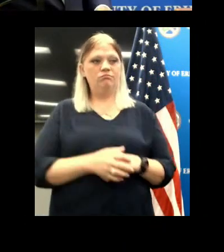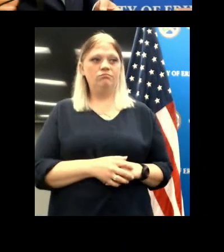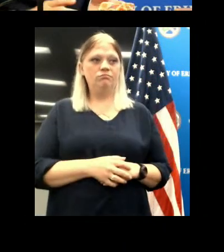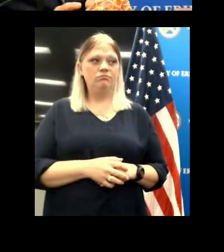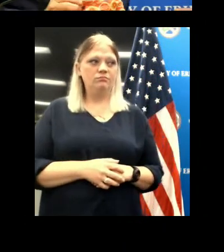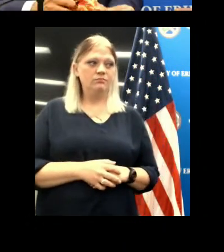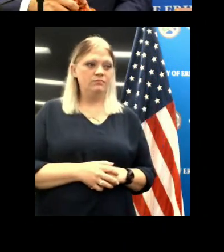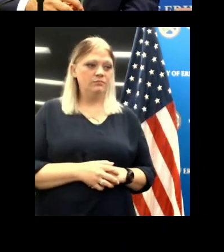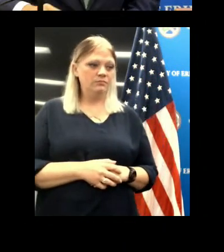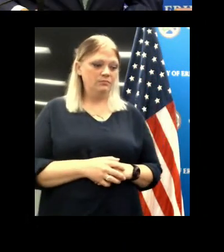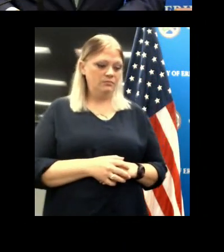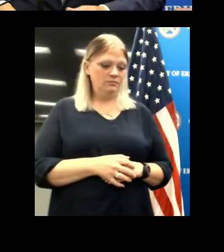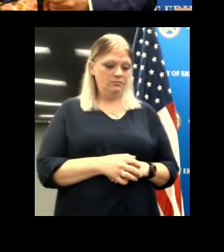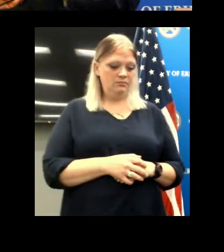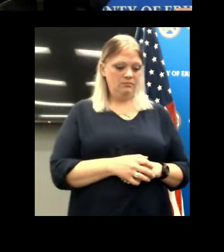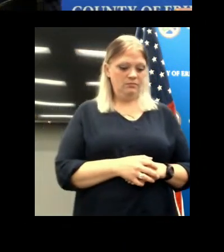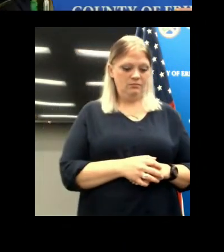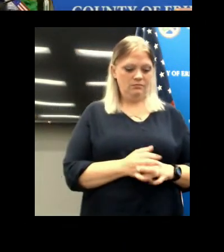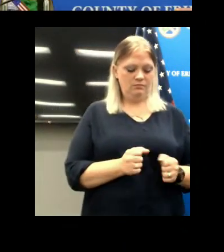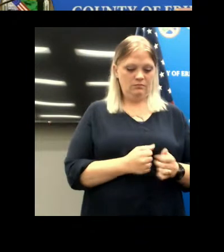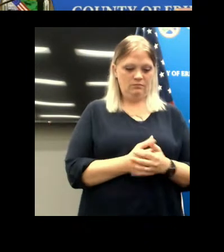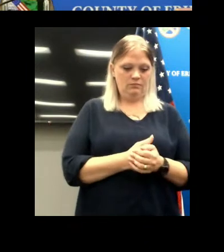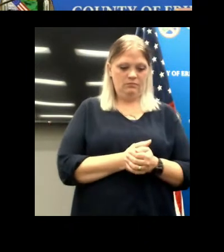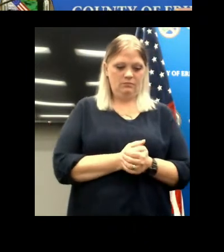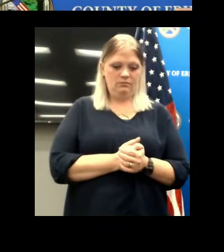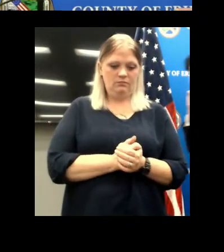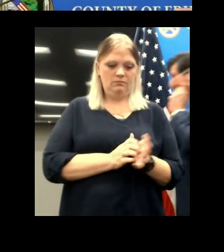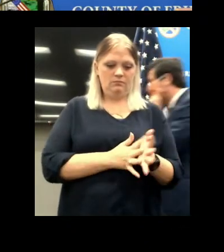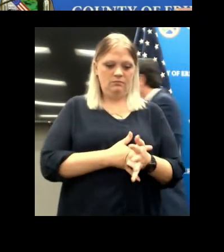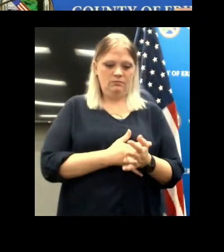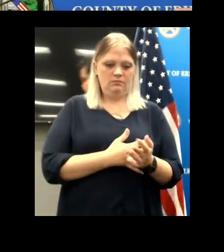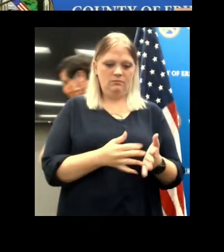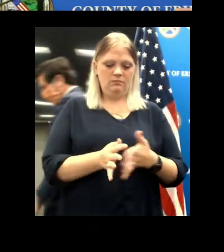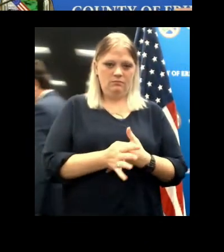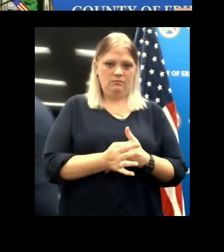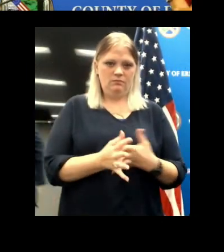So, there you go.